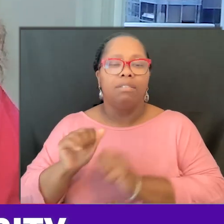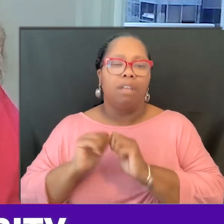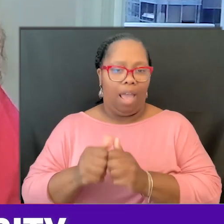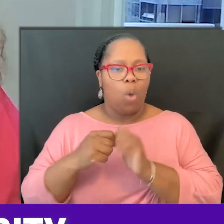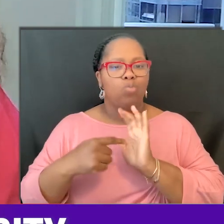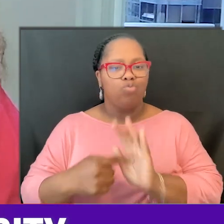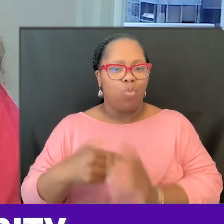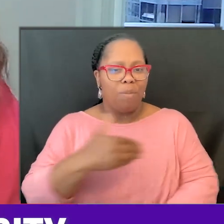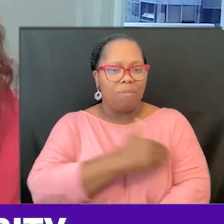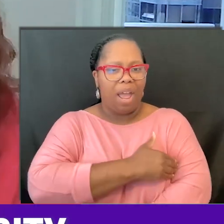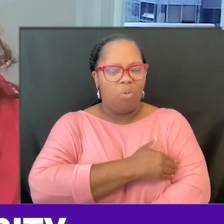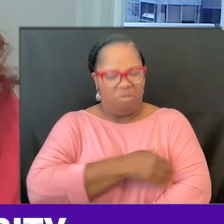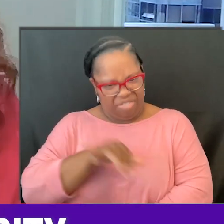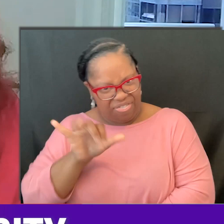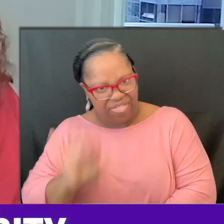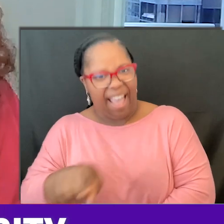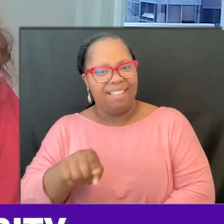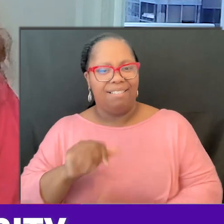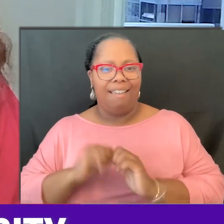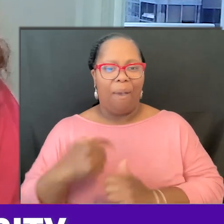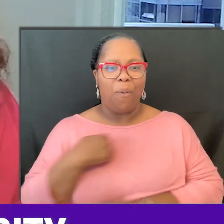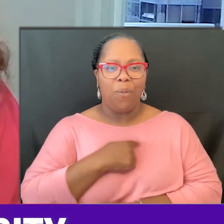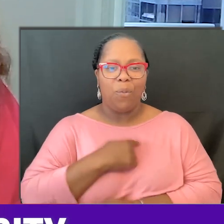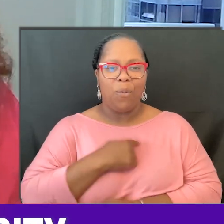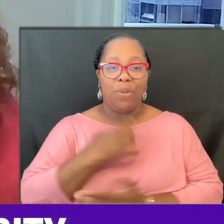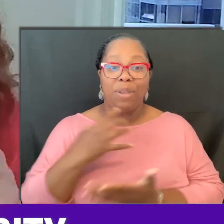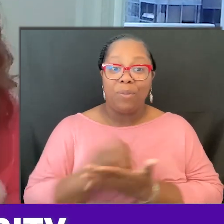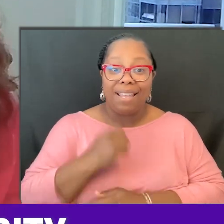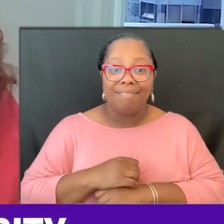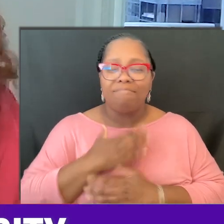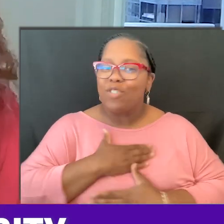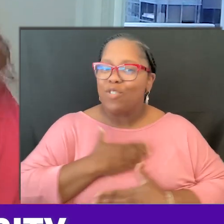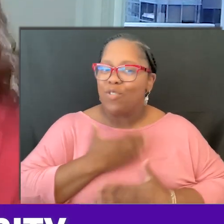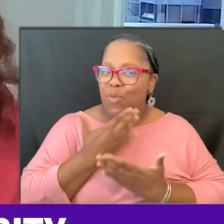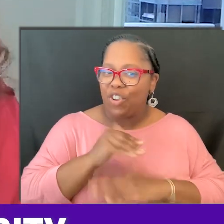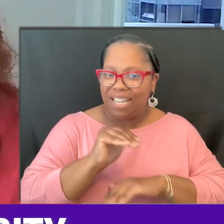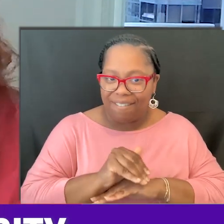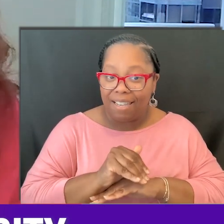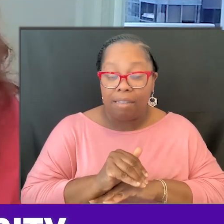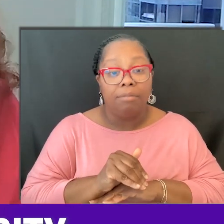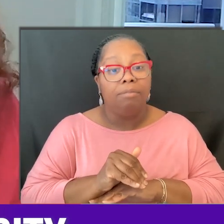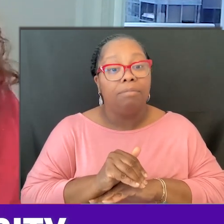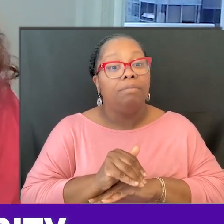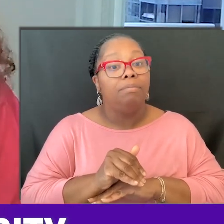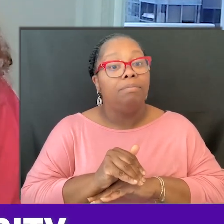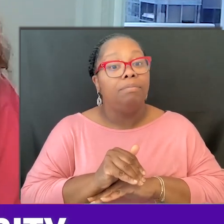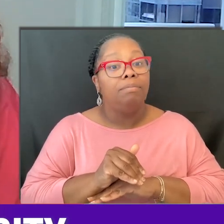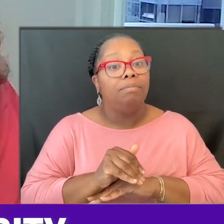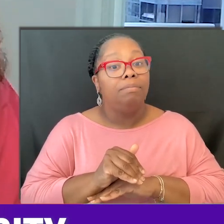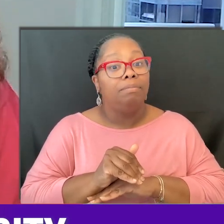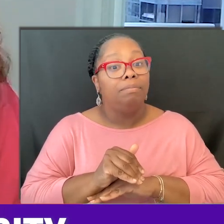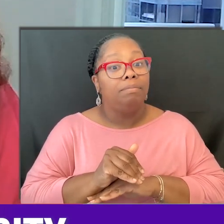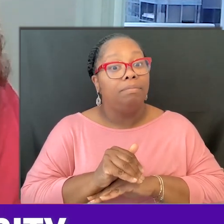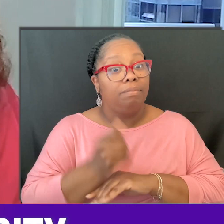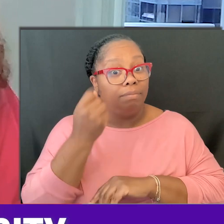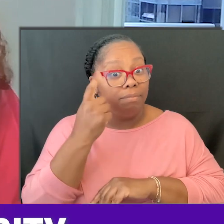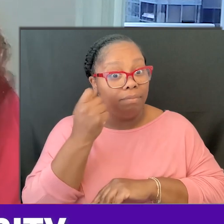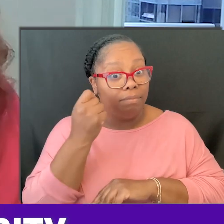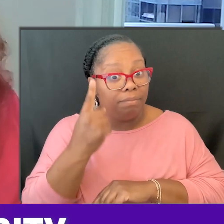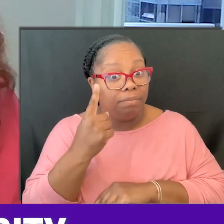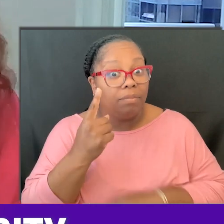win. Have a good evening and see you bright and early at